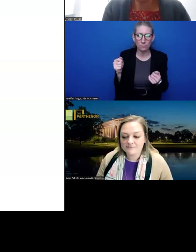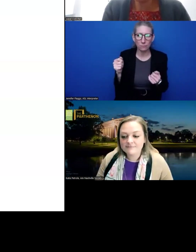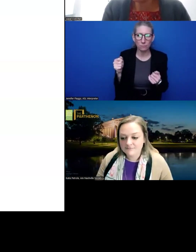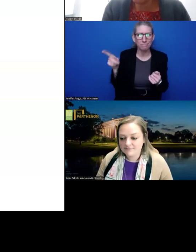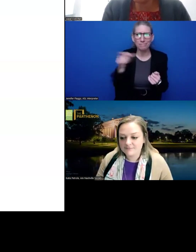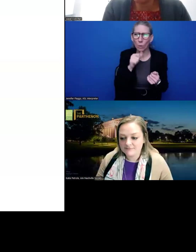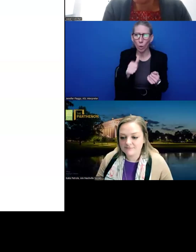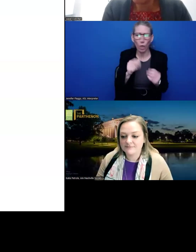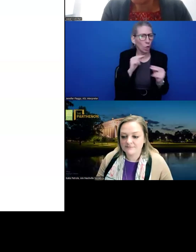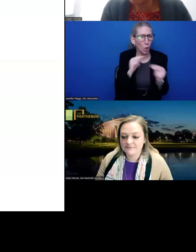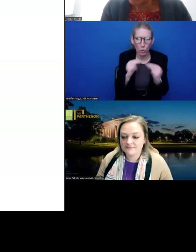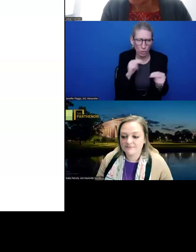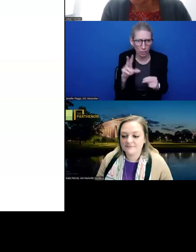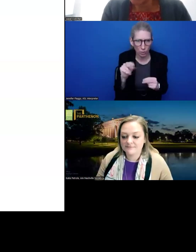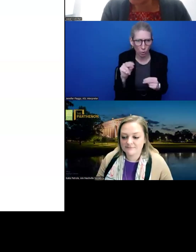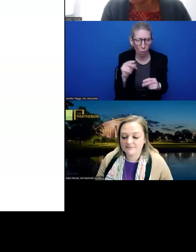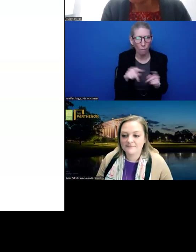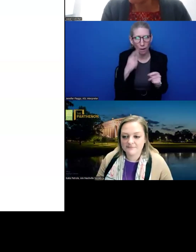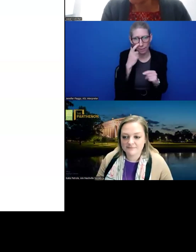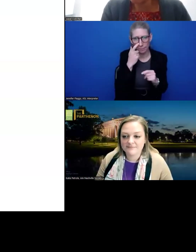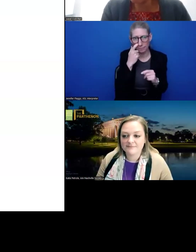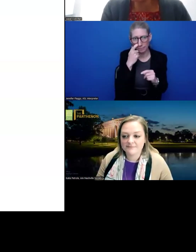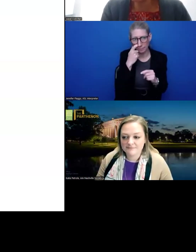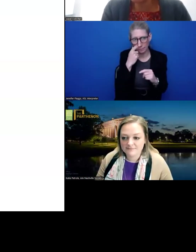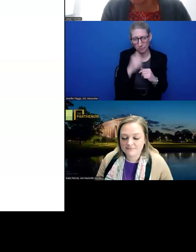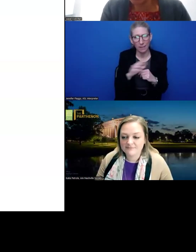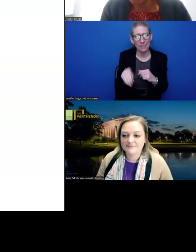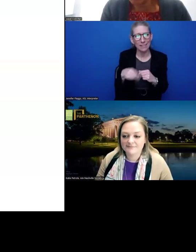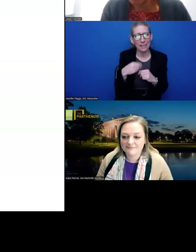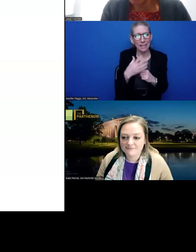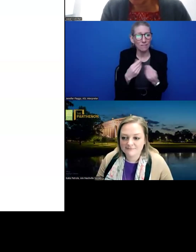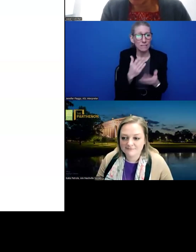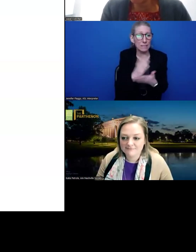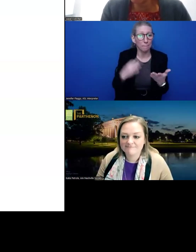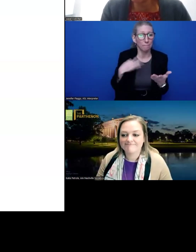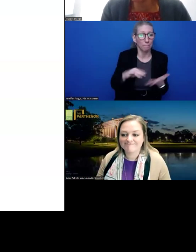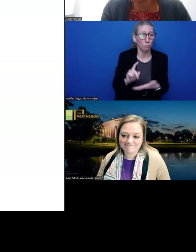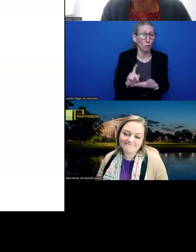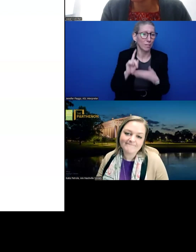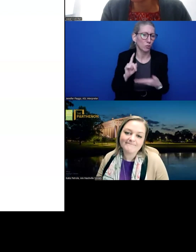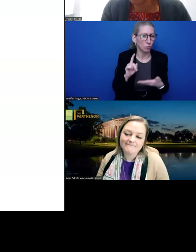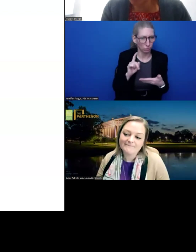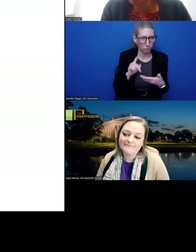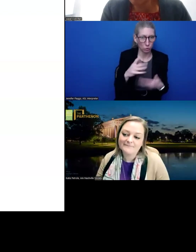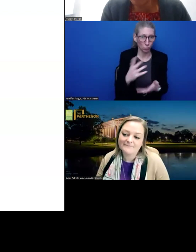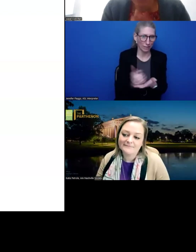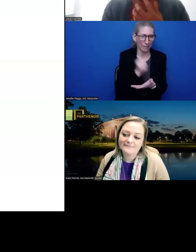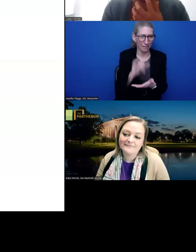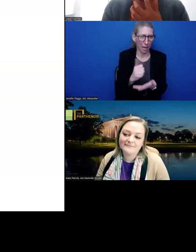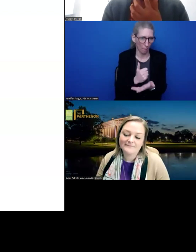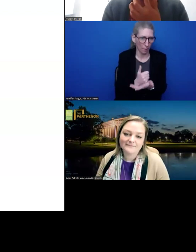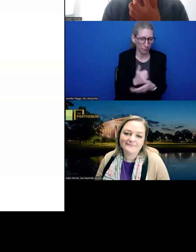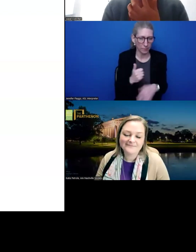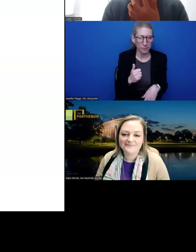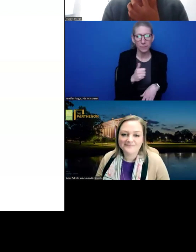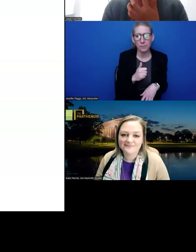not negotiated, but they giving some privileges in order to get that help. But